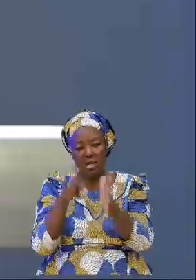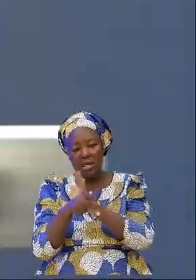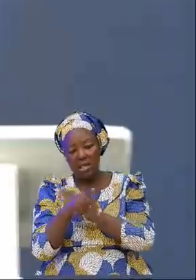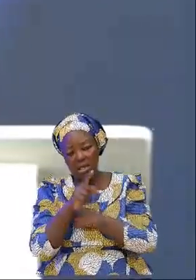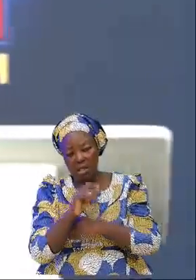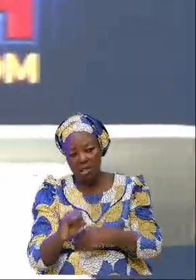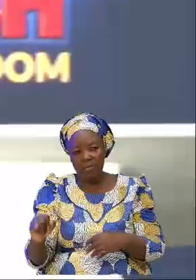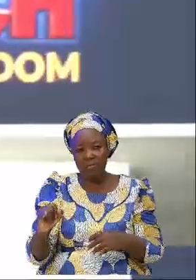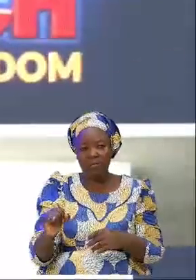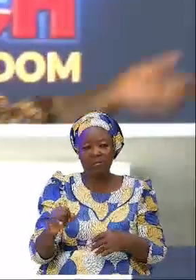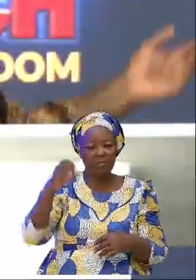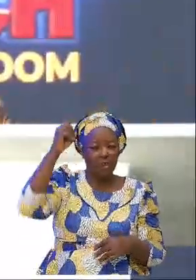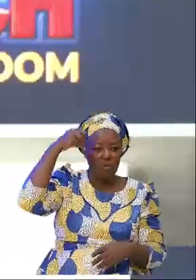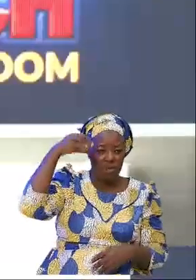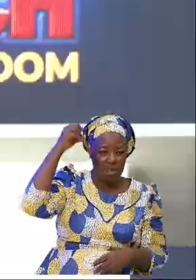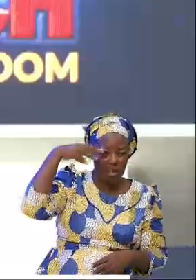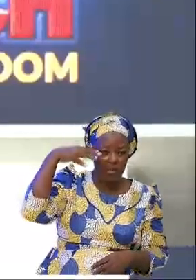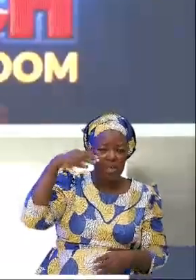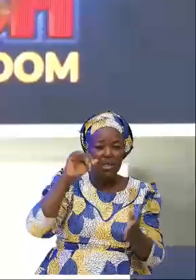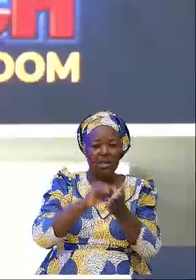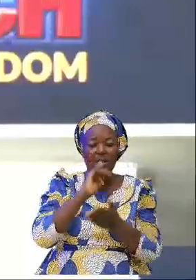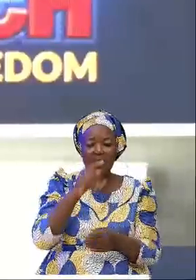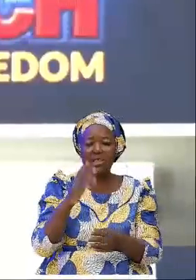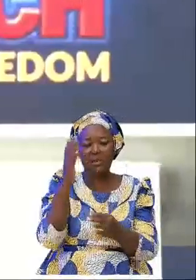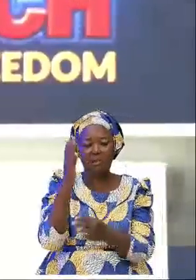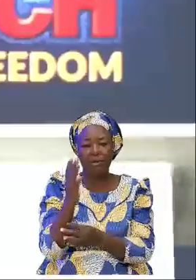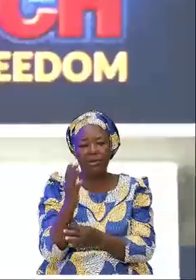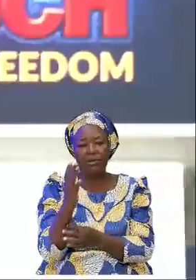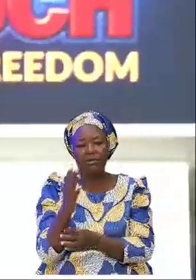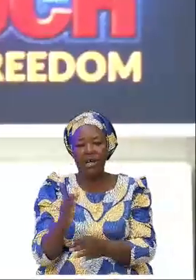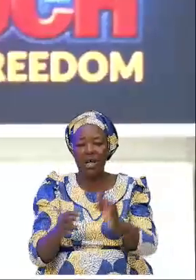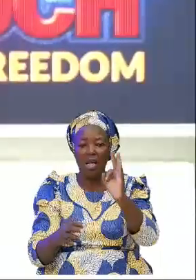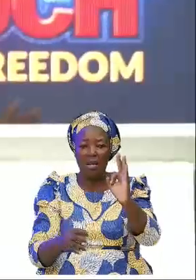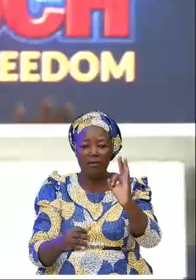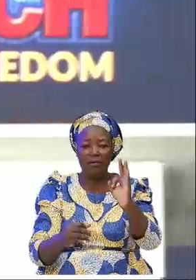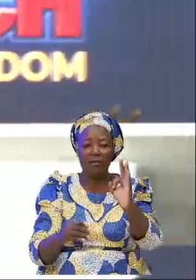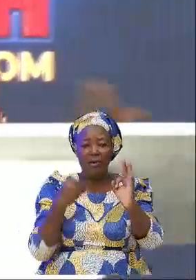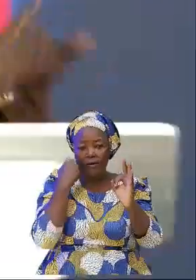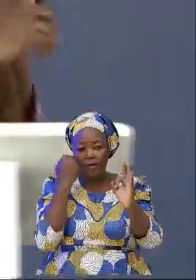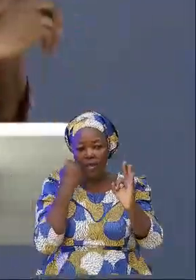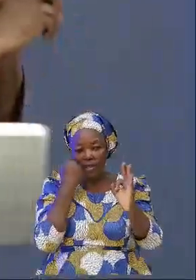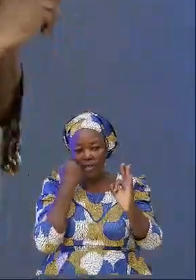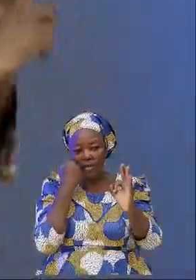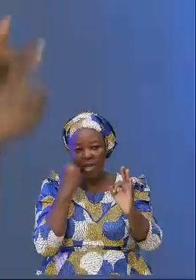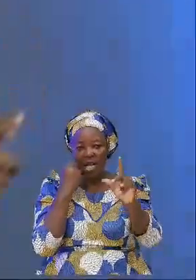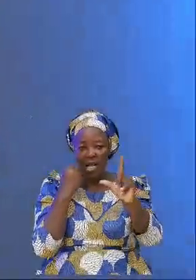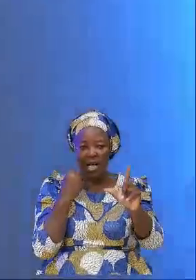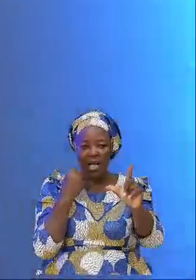the murders, the variance, the idolatry, the witchcraft. This is the flesh.